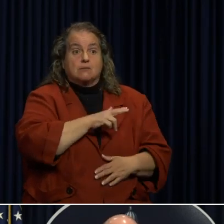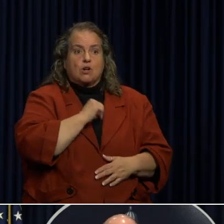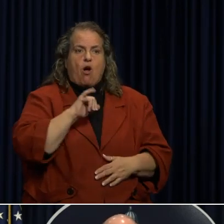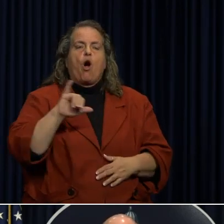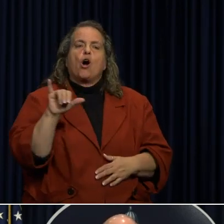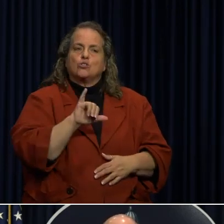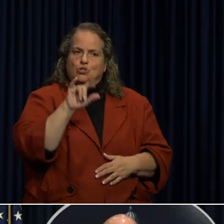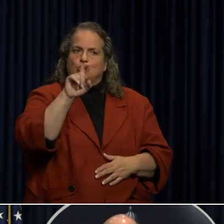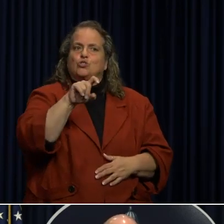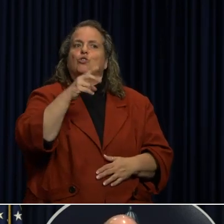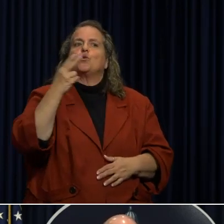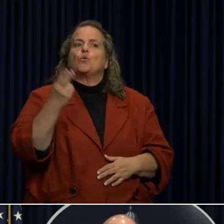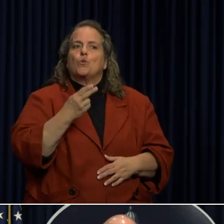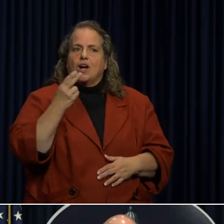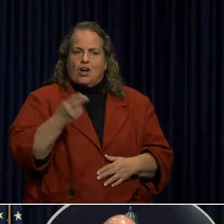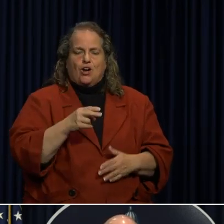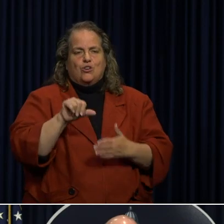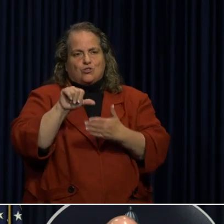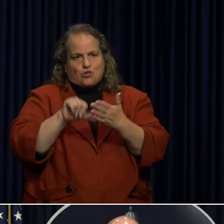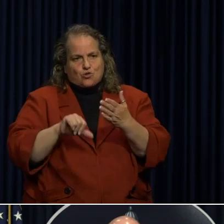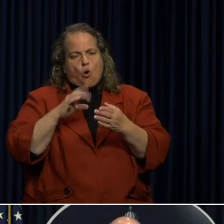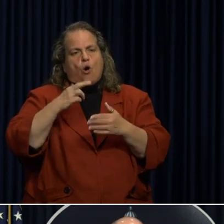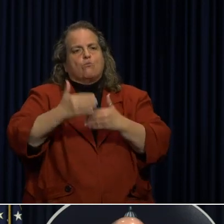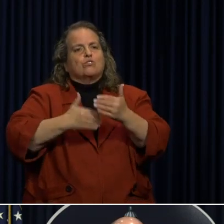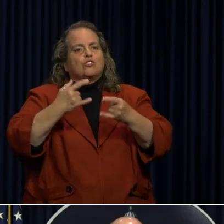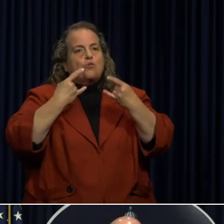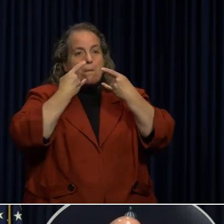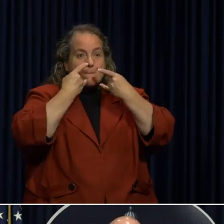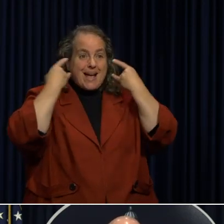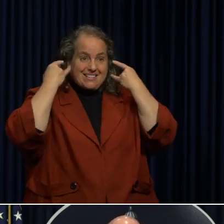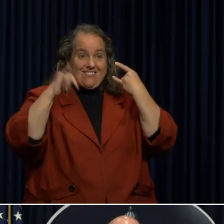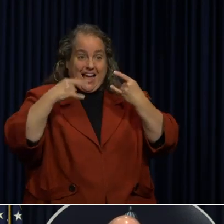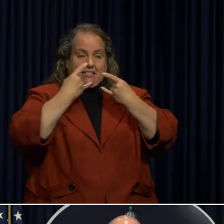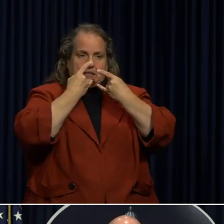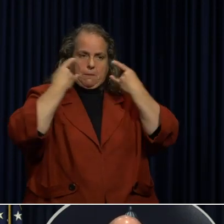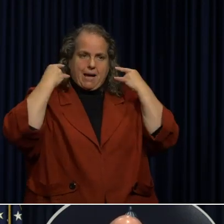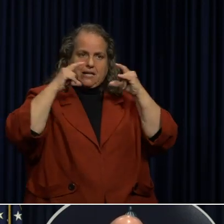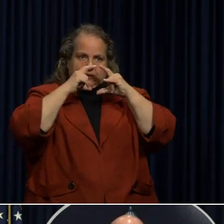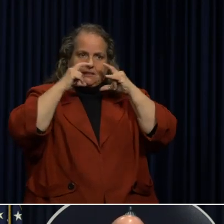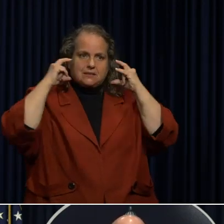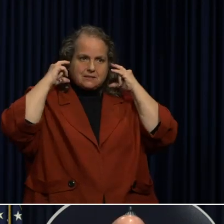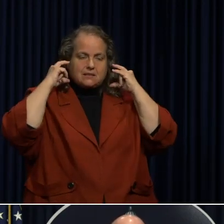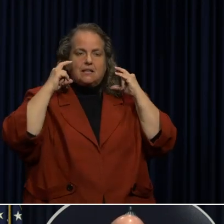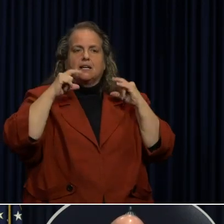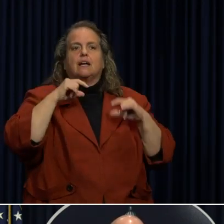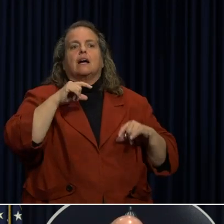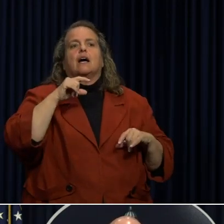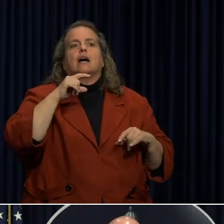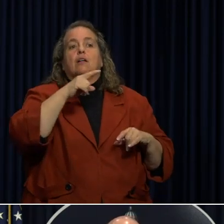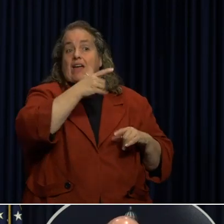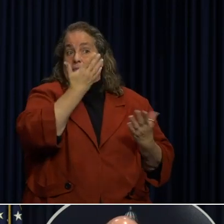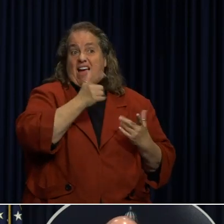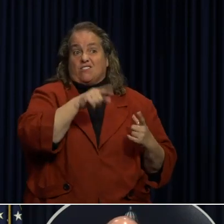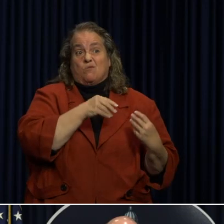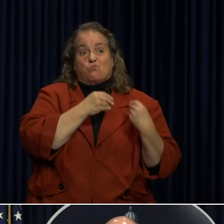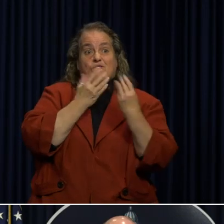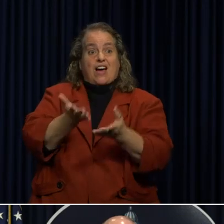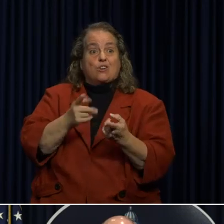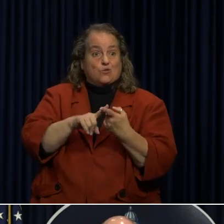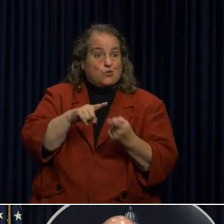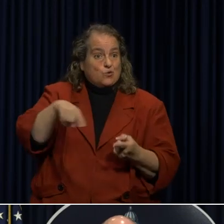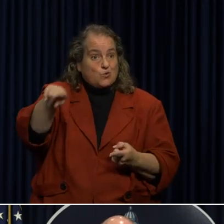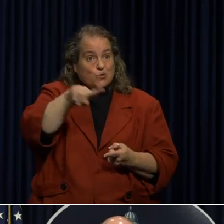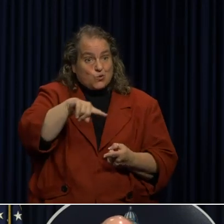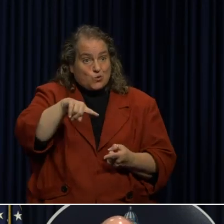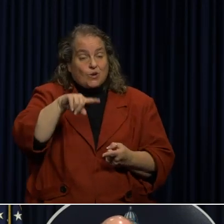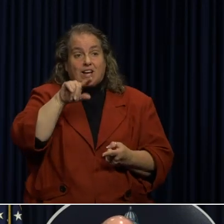also should be wearing a surgical or procedural mask. And so the facilities will probably have to provide those. Since there's not visitors, there's only patients